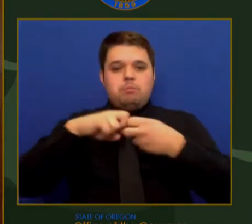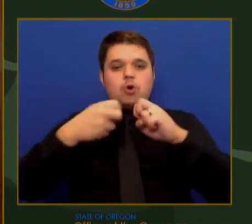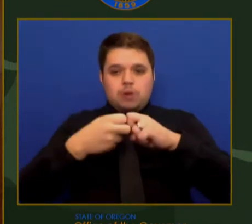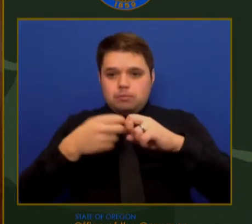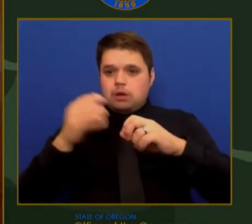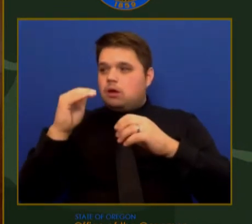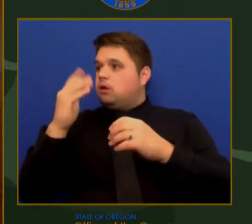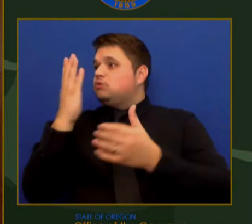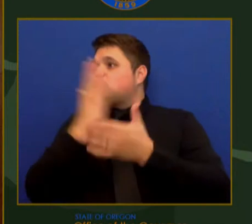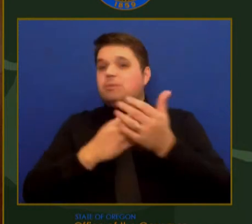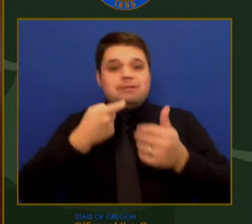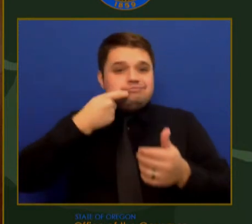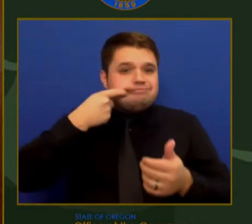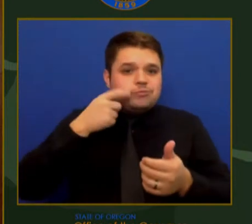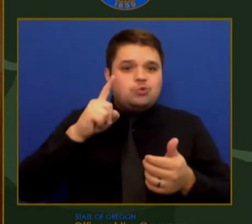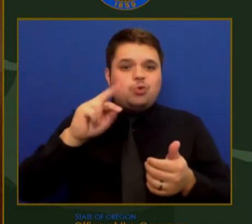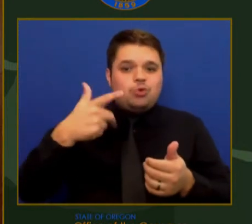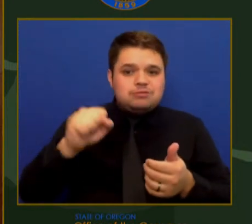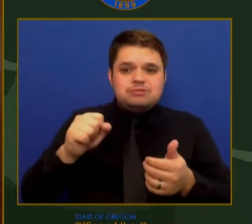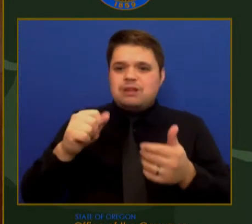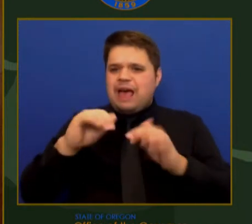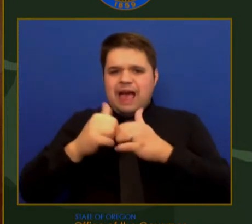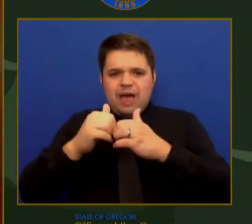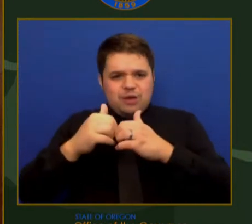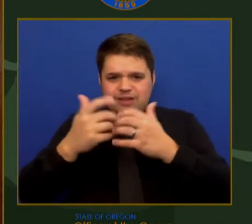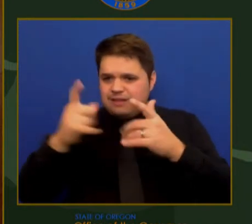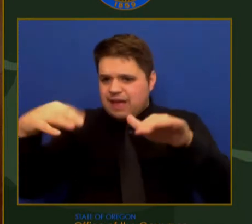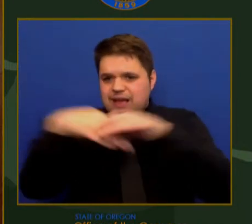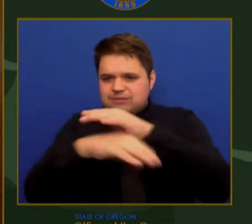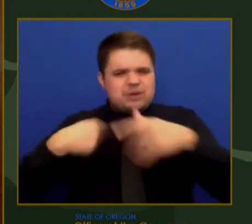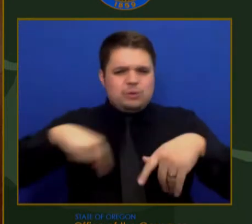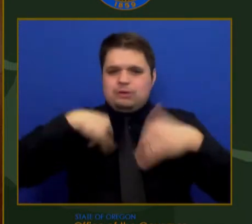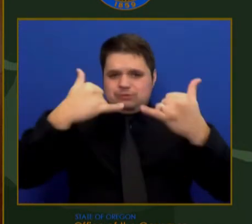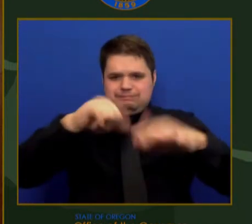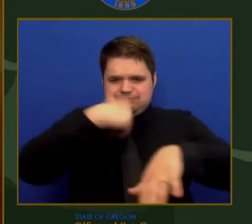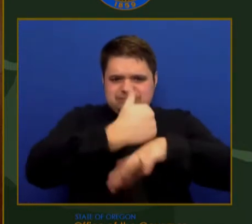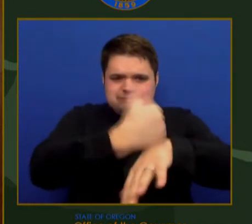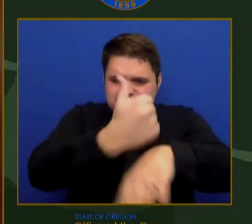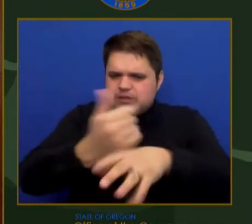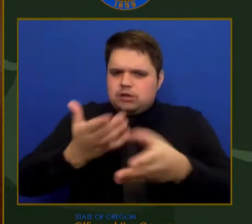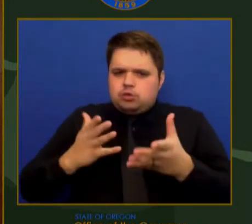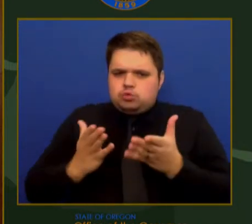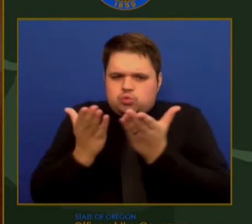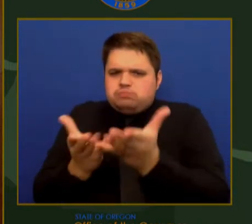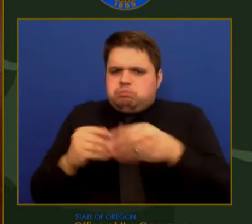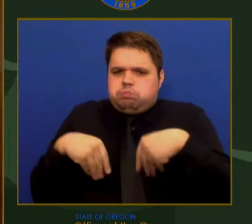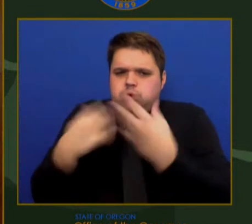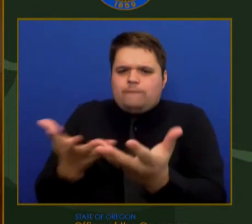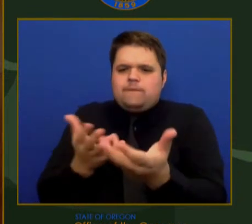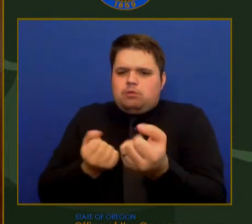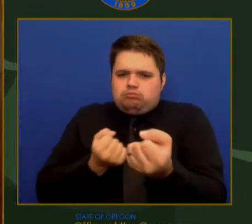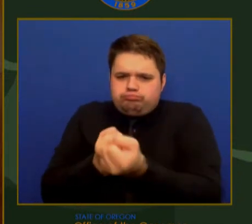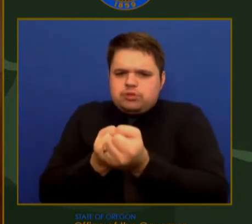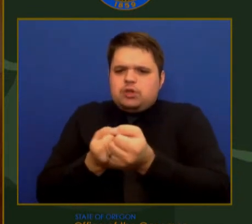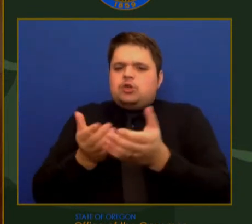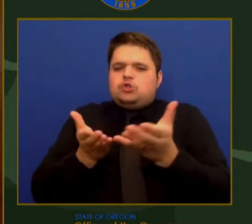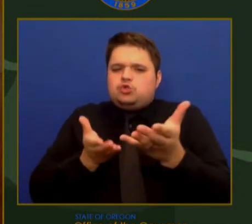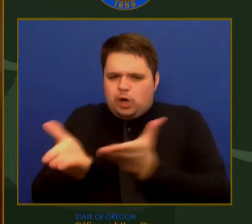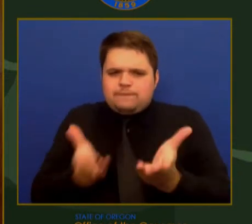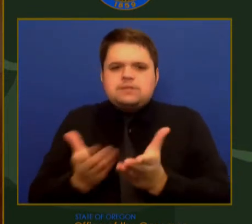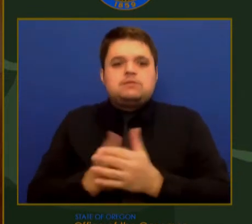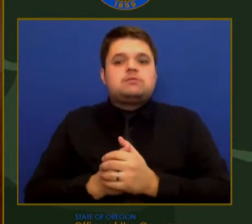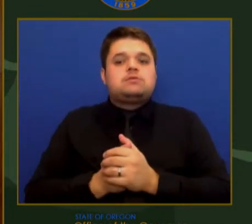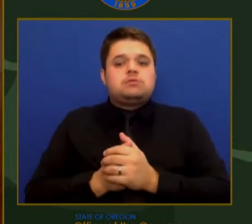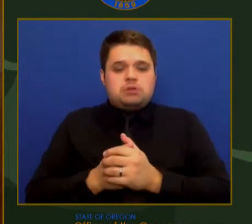and recovery is critical. I will continue to partner with the legislature to finalize significant